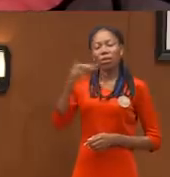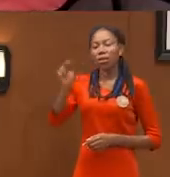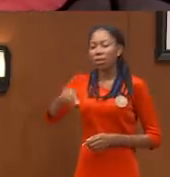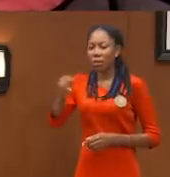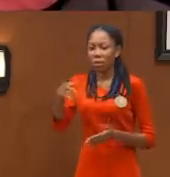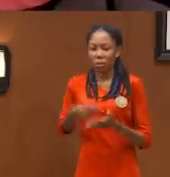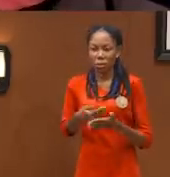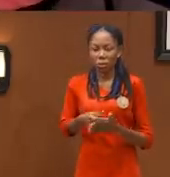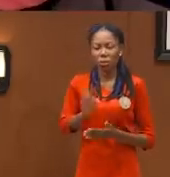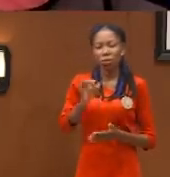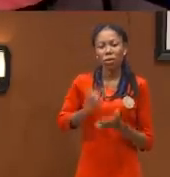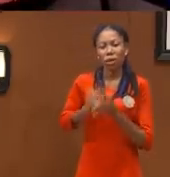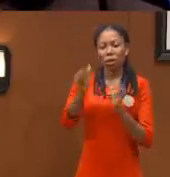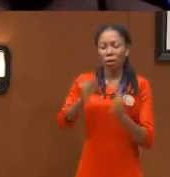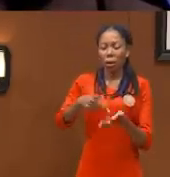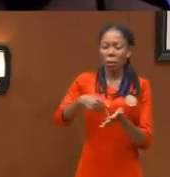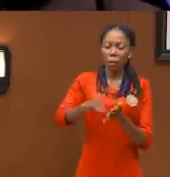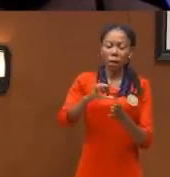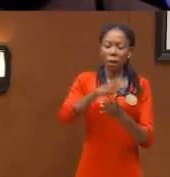me just so I can leave the hospital.